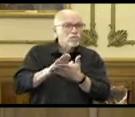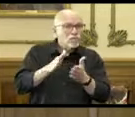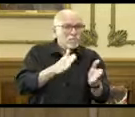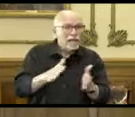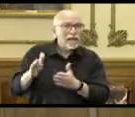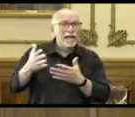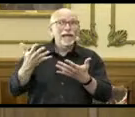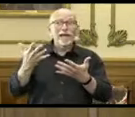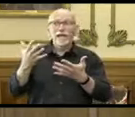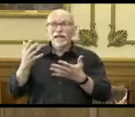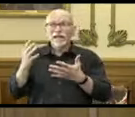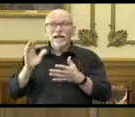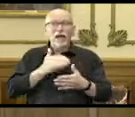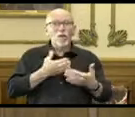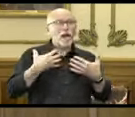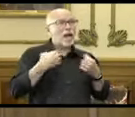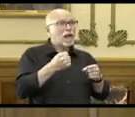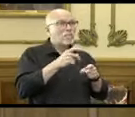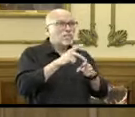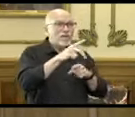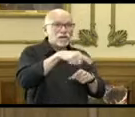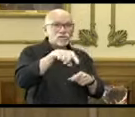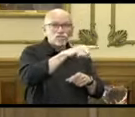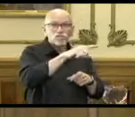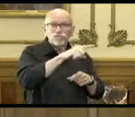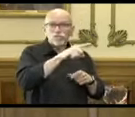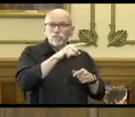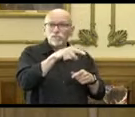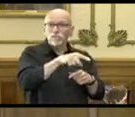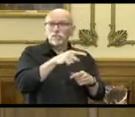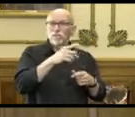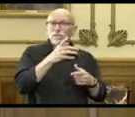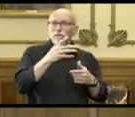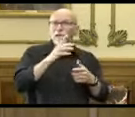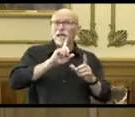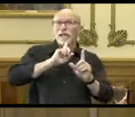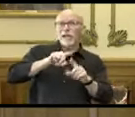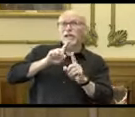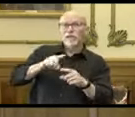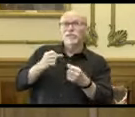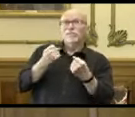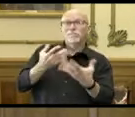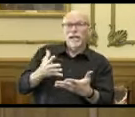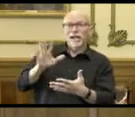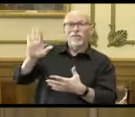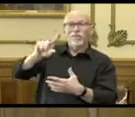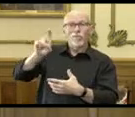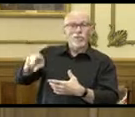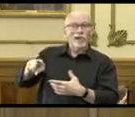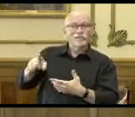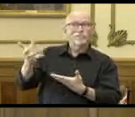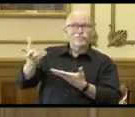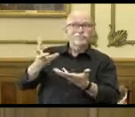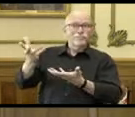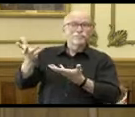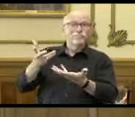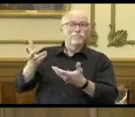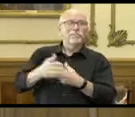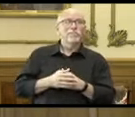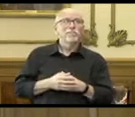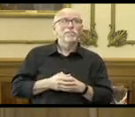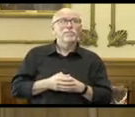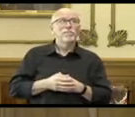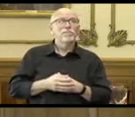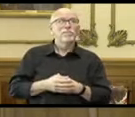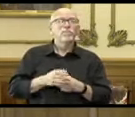our health professions in particular have fielded many, many questions. There's